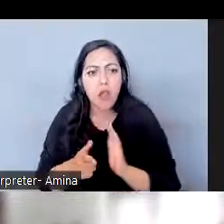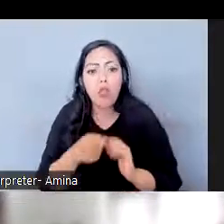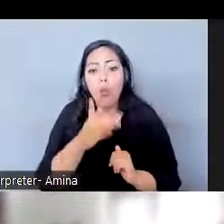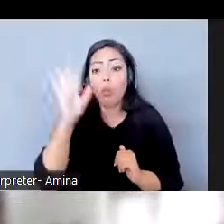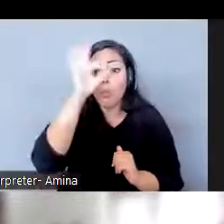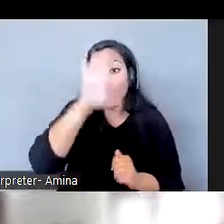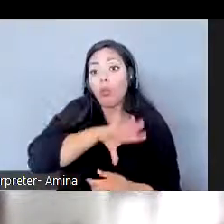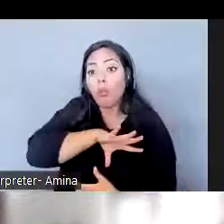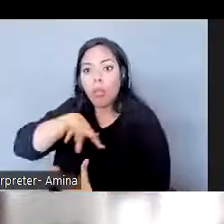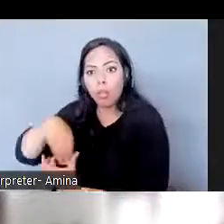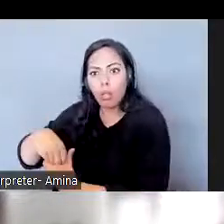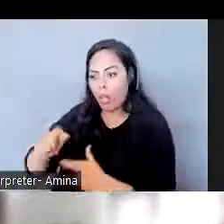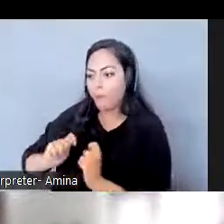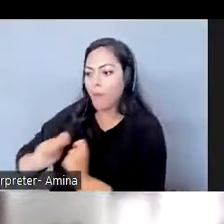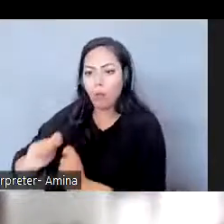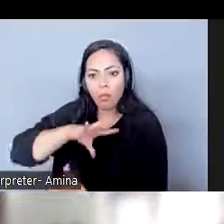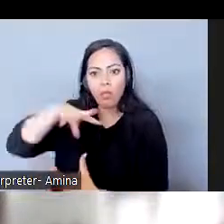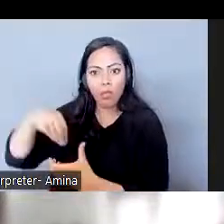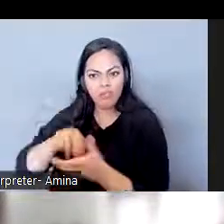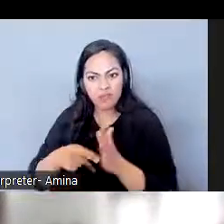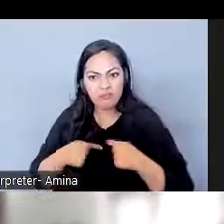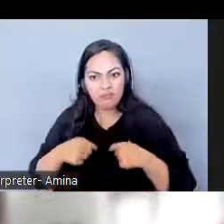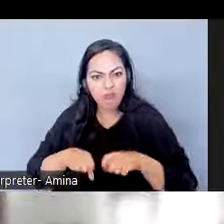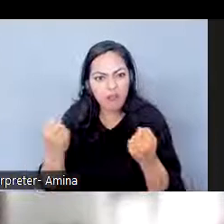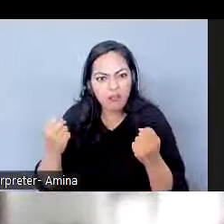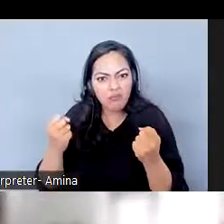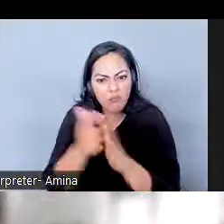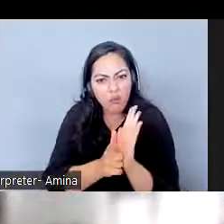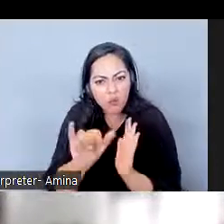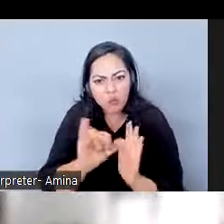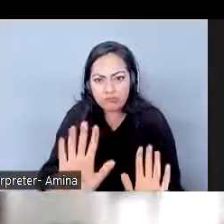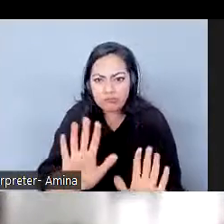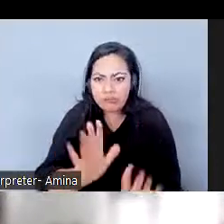There's all kinds of tools out there to do what they call reverse image searches, but